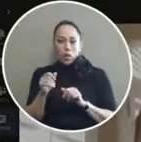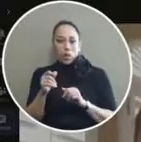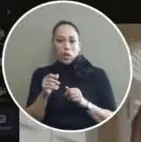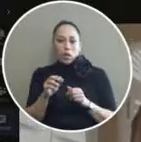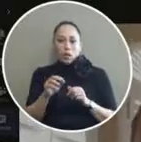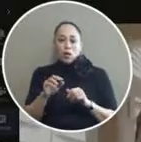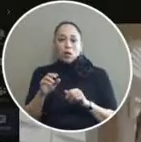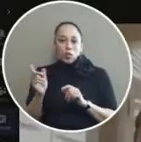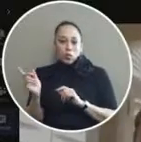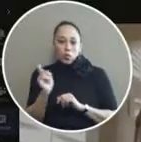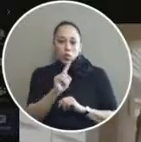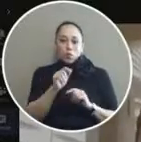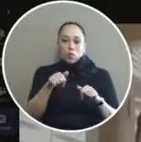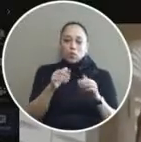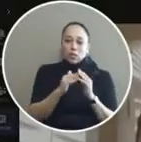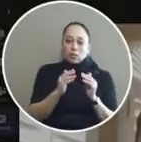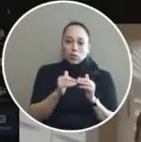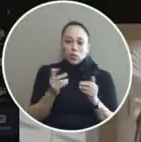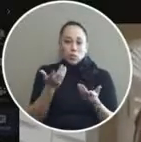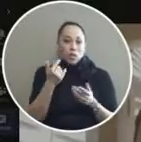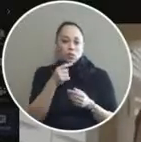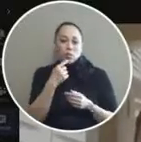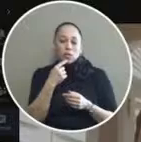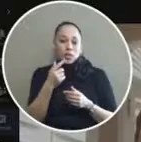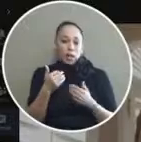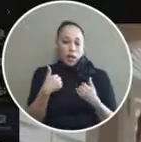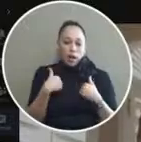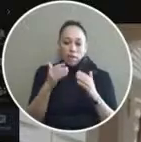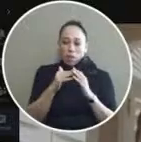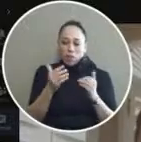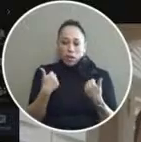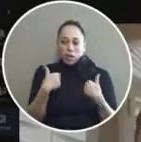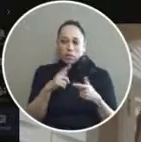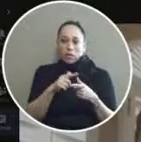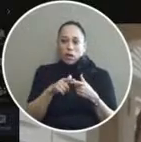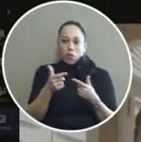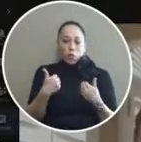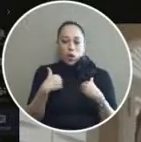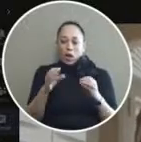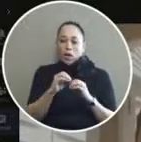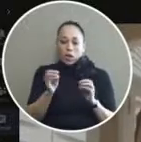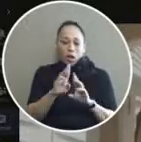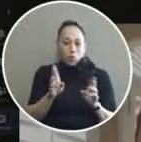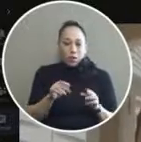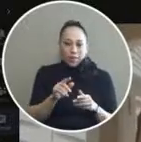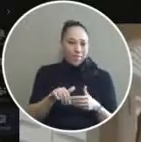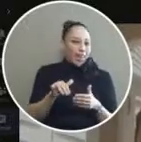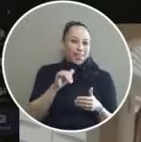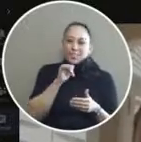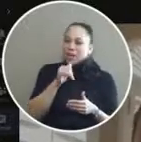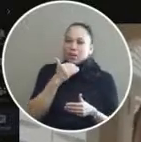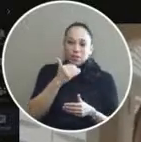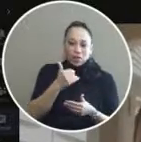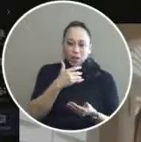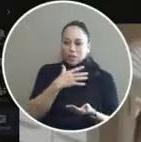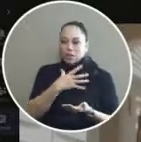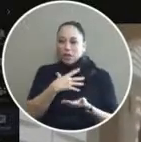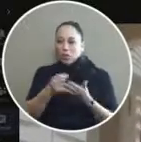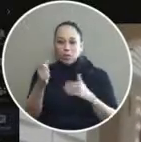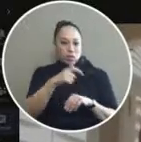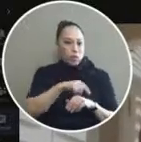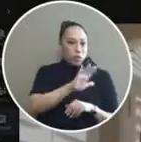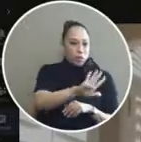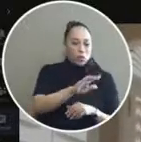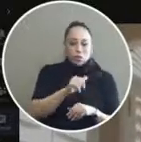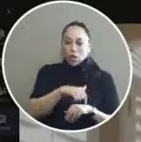whoever wants to just say we want to have a meeting and we're not prepared for it, that's not productive. It's not a good use of your time or our time, and